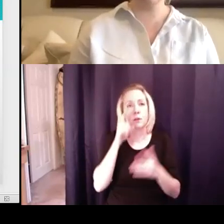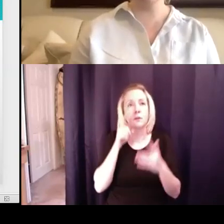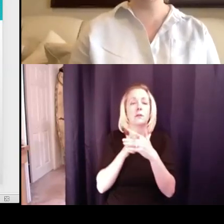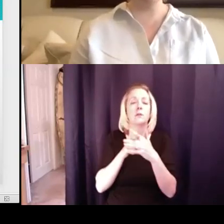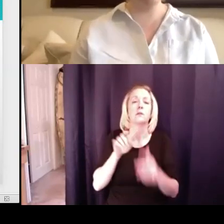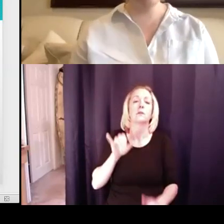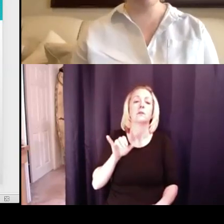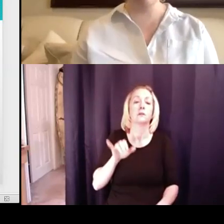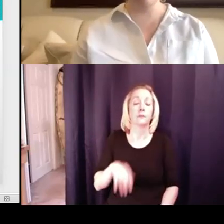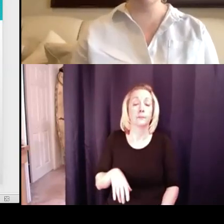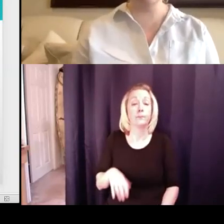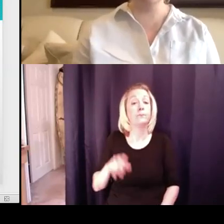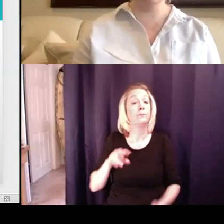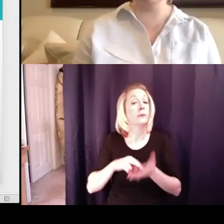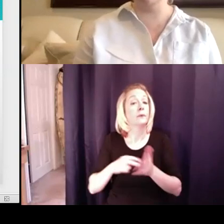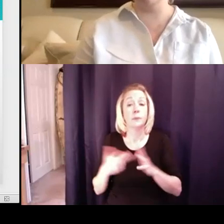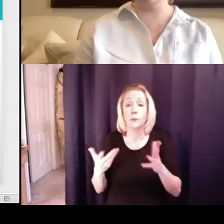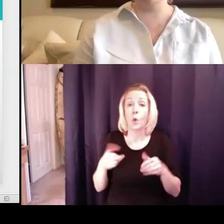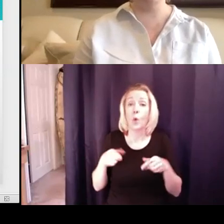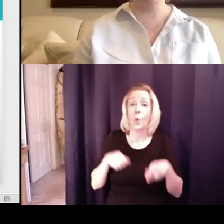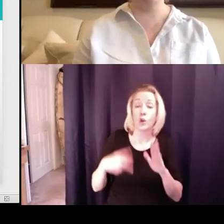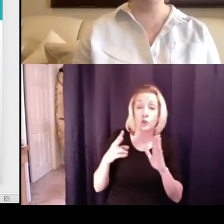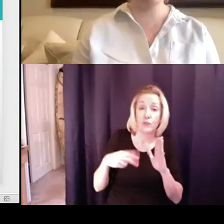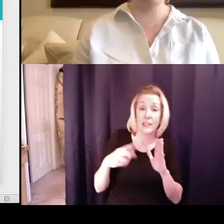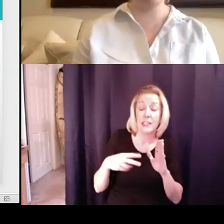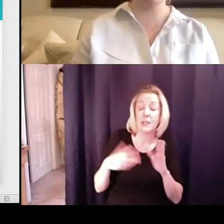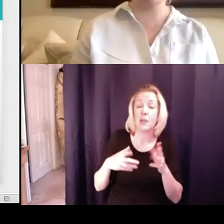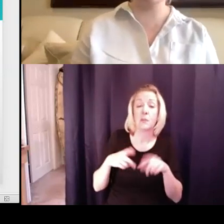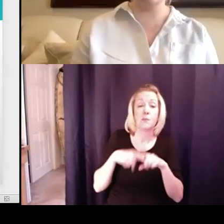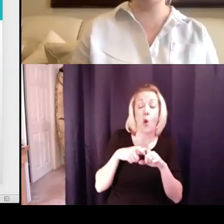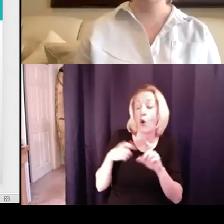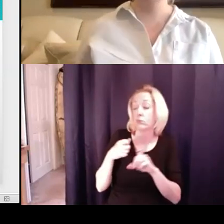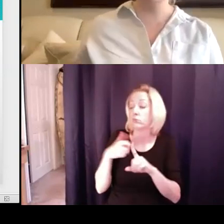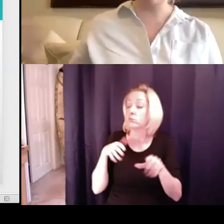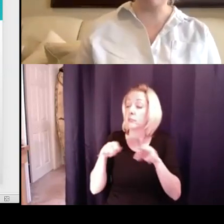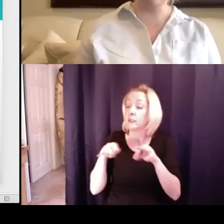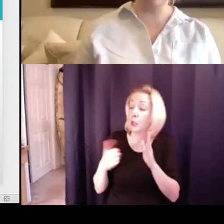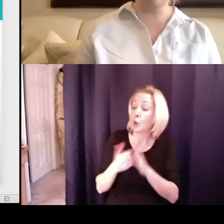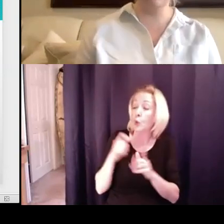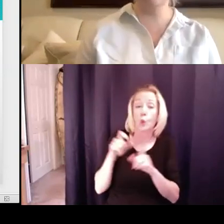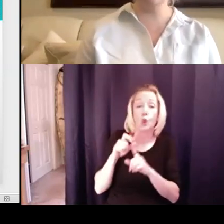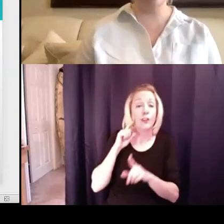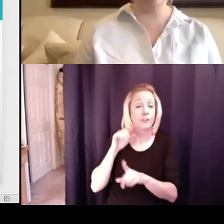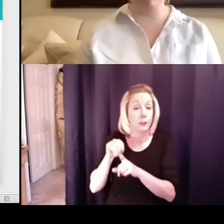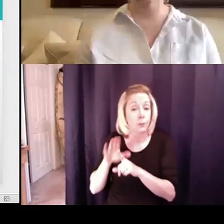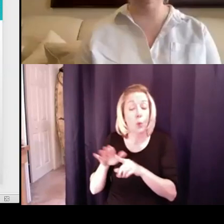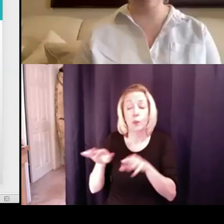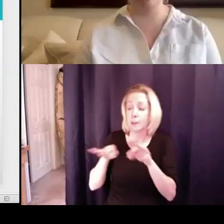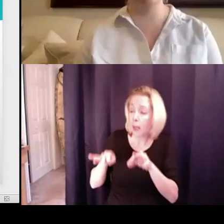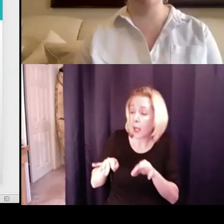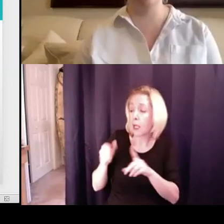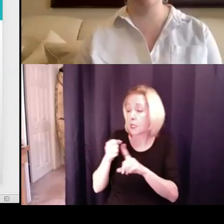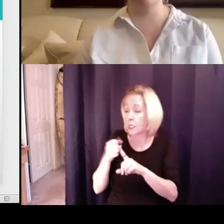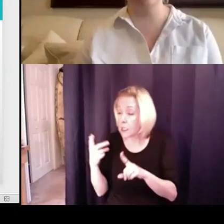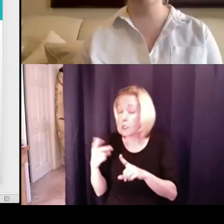So as you're reading, you might want to briefly explain new words as you come across them. Maybe after you read, you can give some more